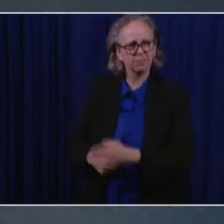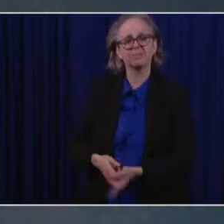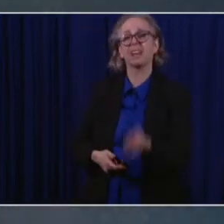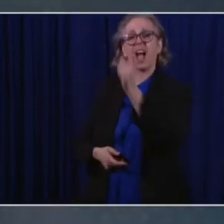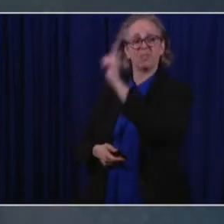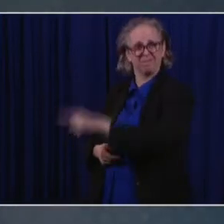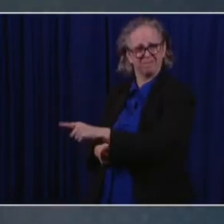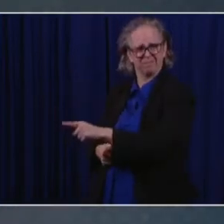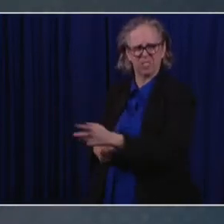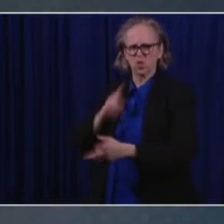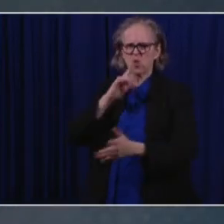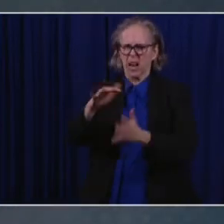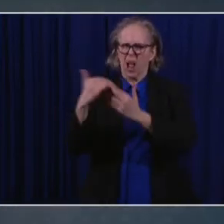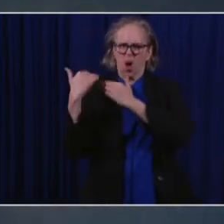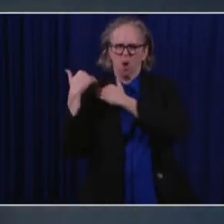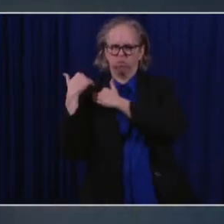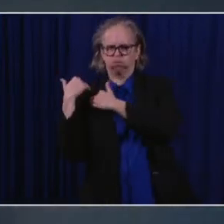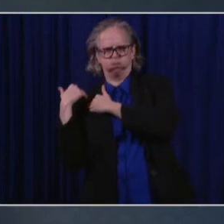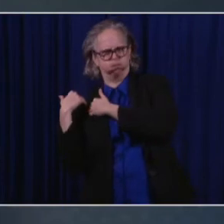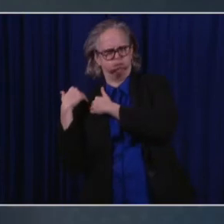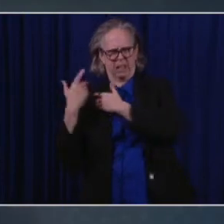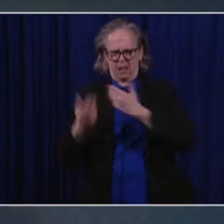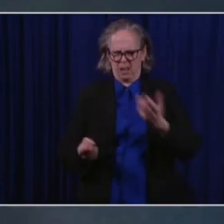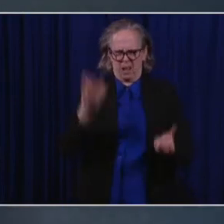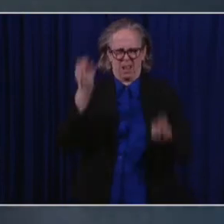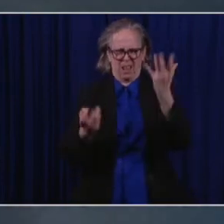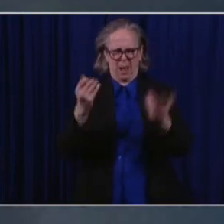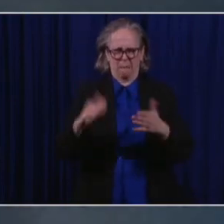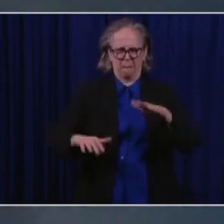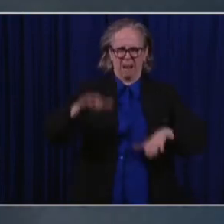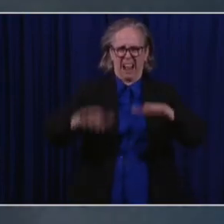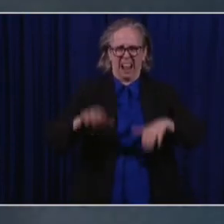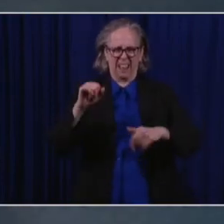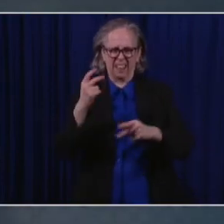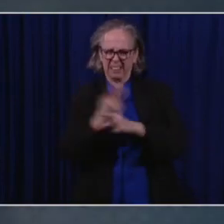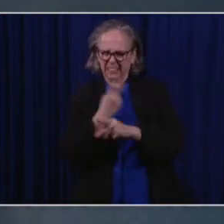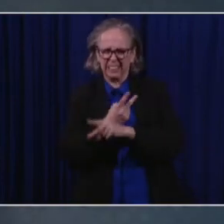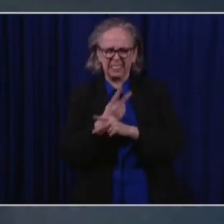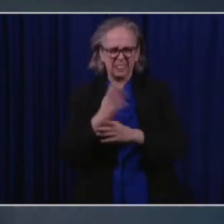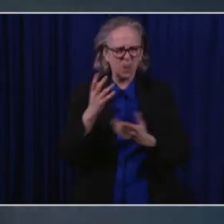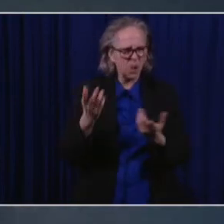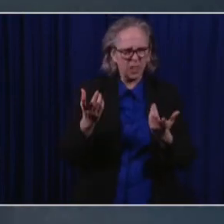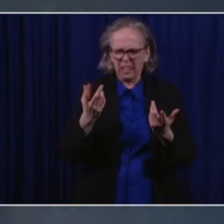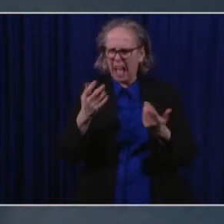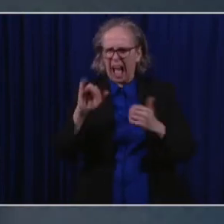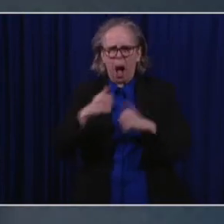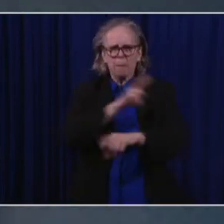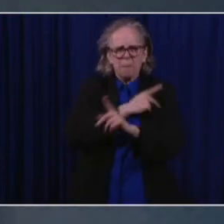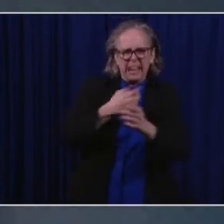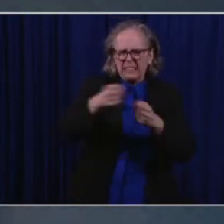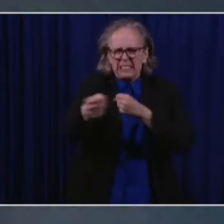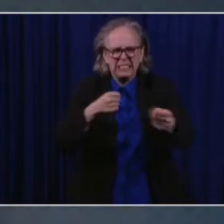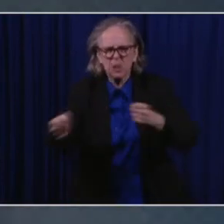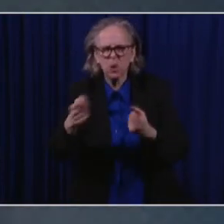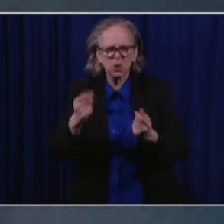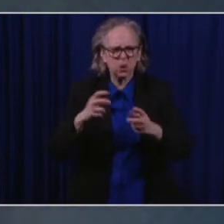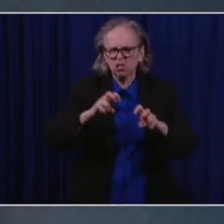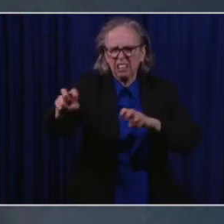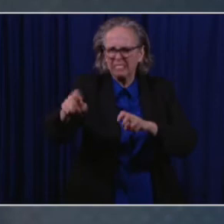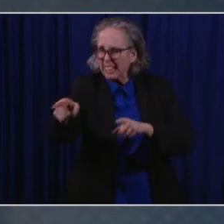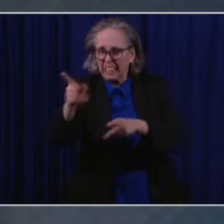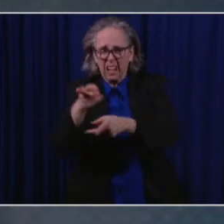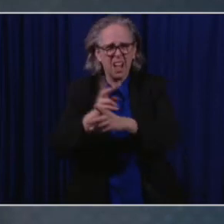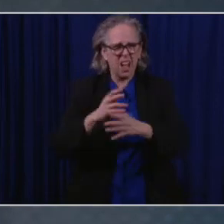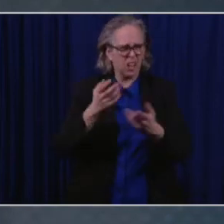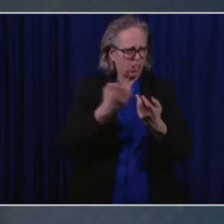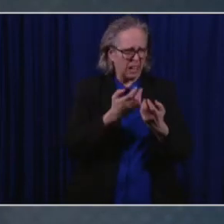about transfers between hospitals and within systems. That's the load balance, Max, and make sure we have adequate resources. And I think we